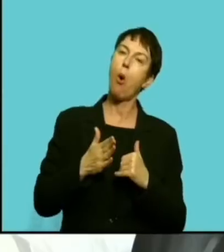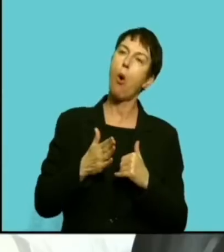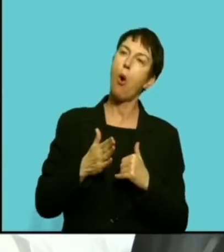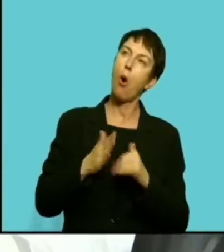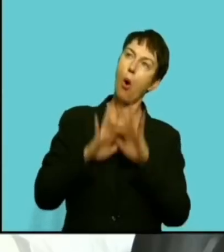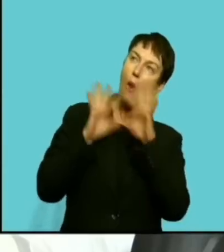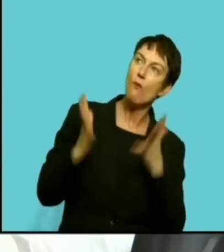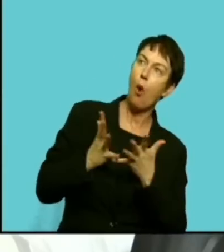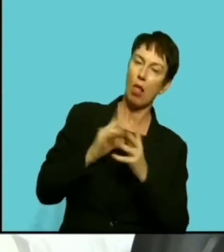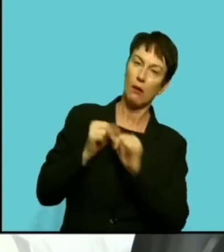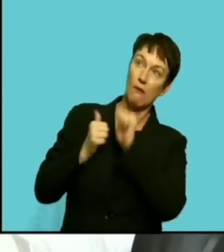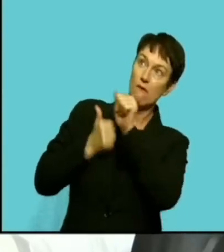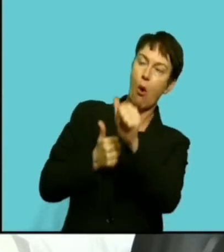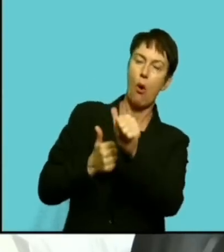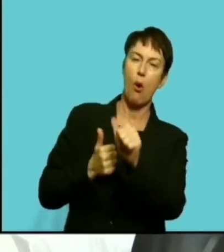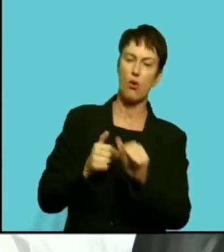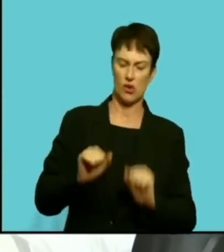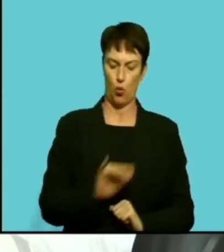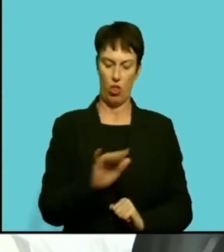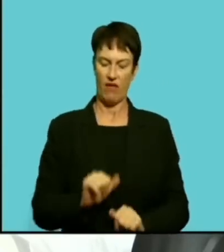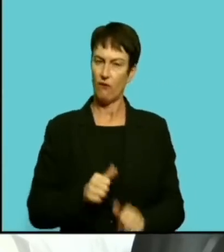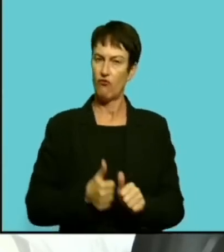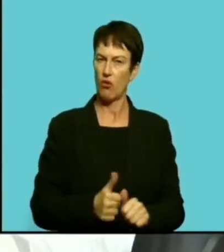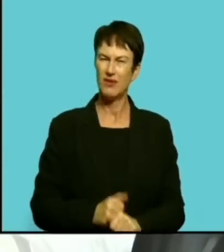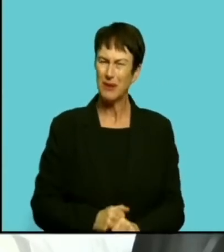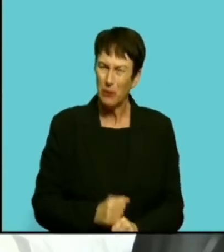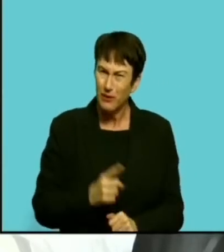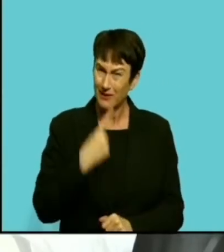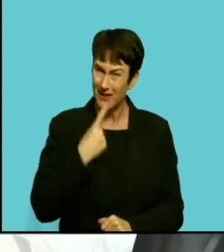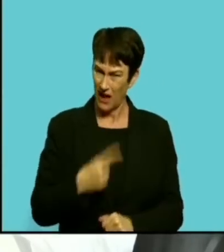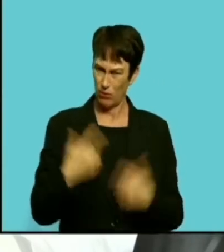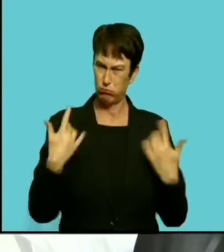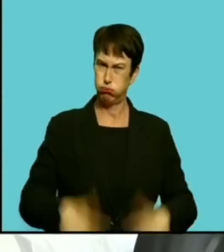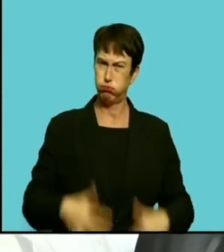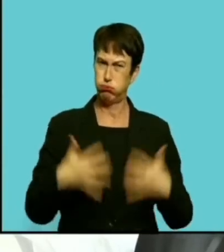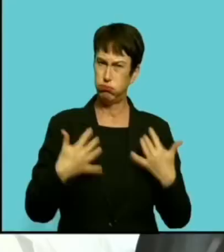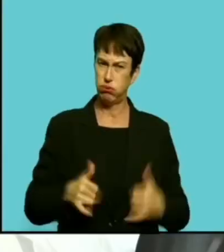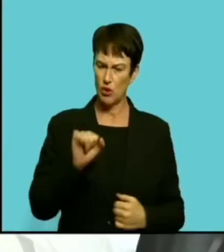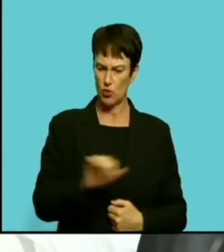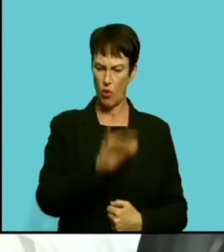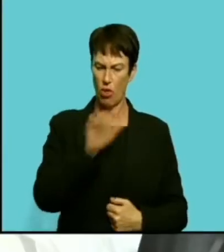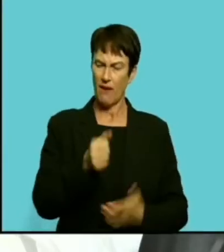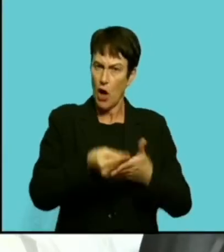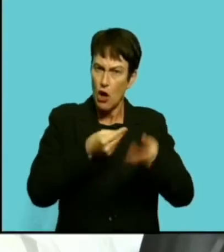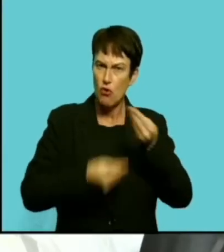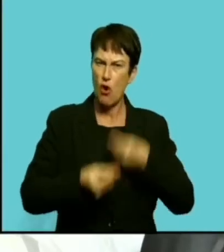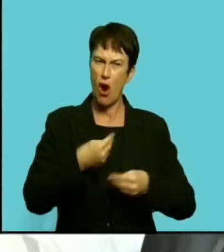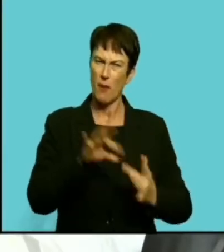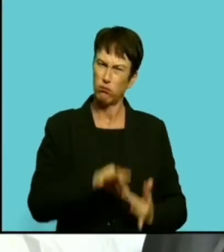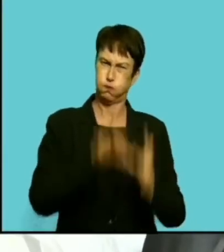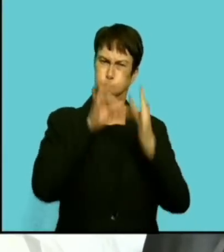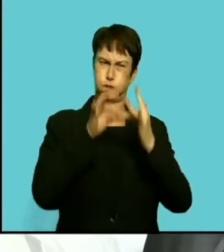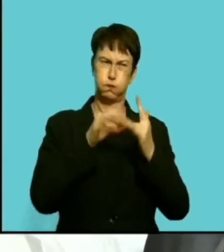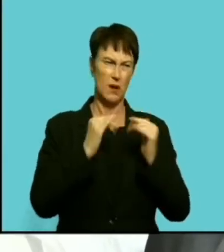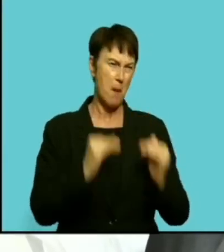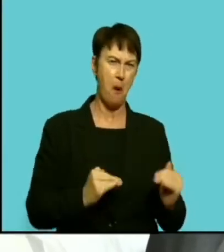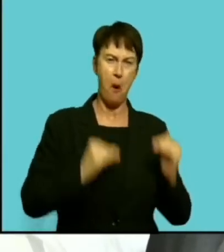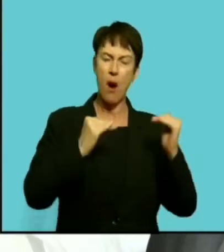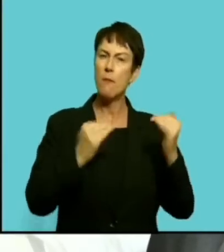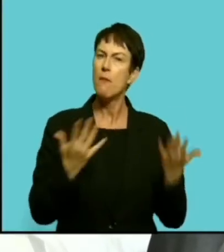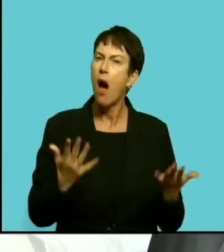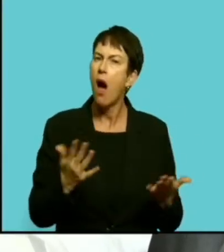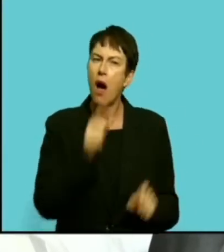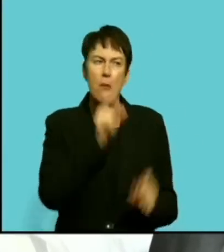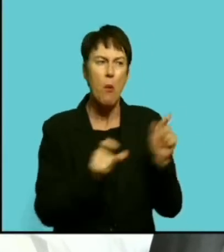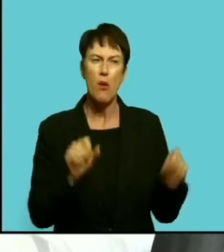way, how do you justify such an aggressive move in flagging South African economy in which consumers are already taking